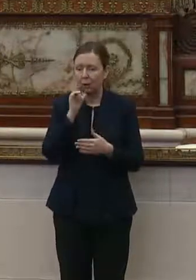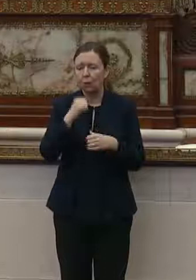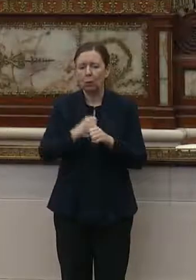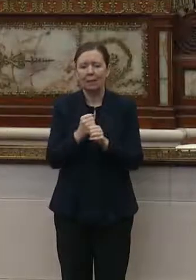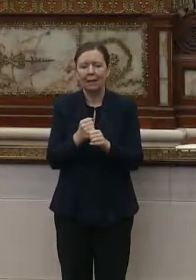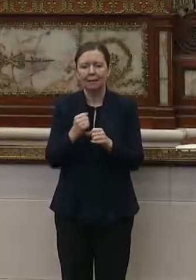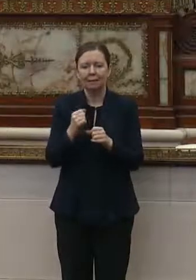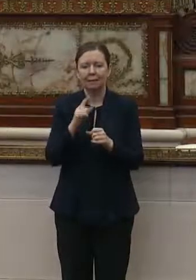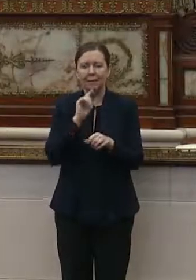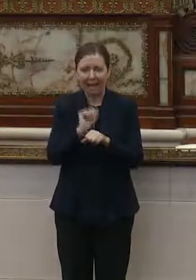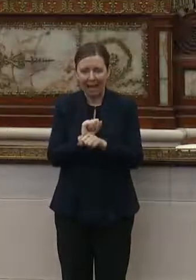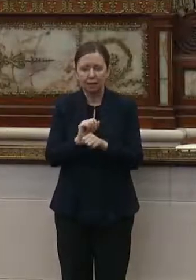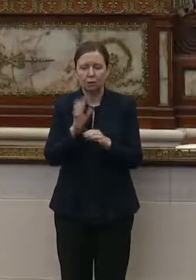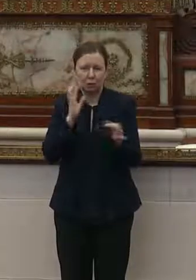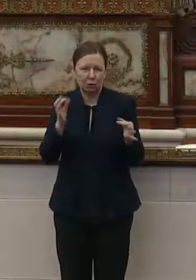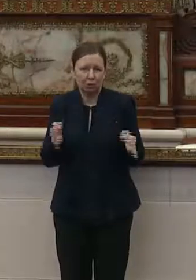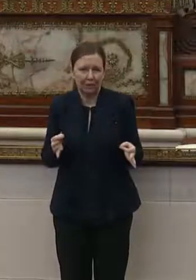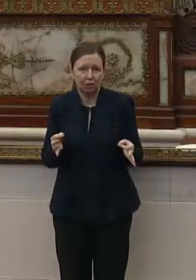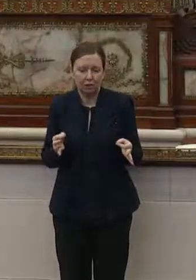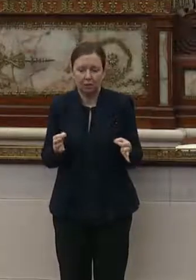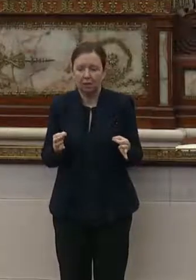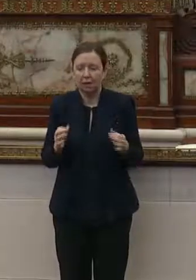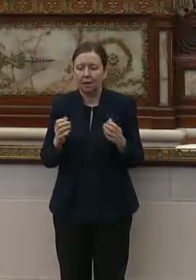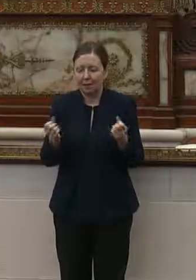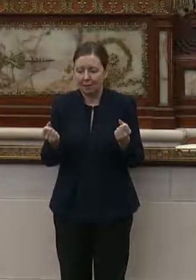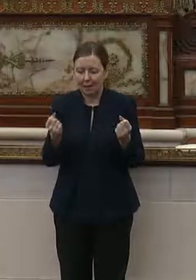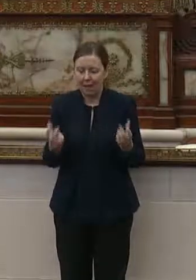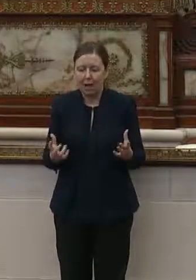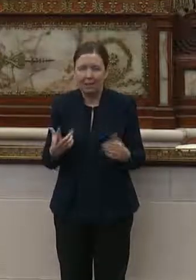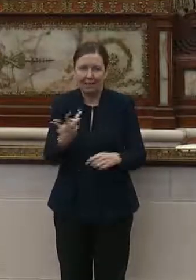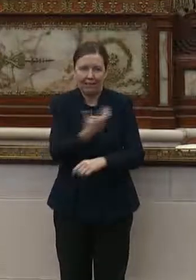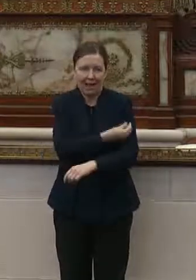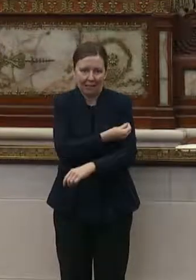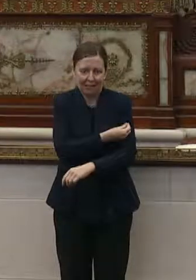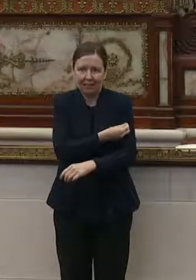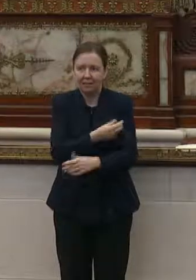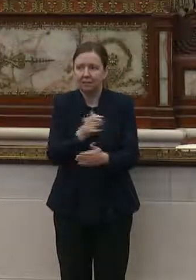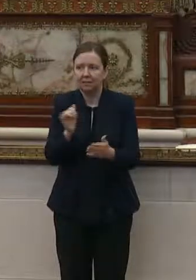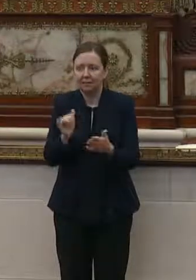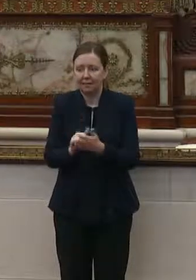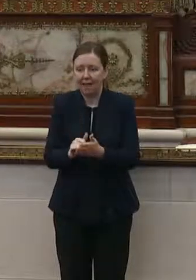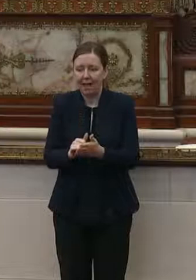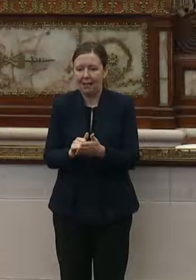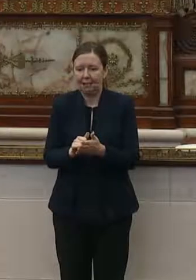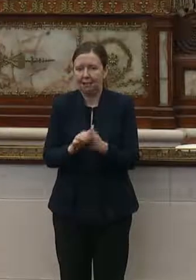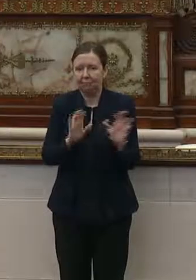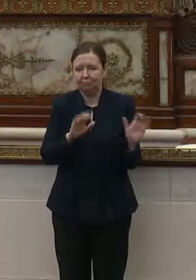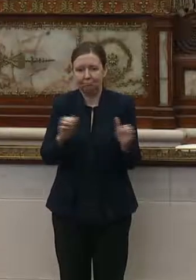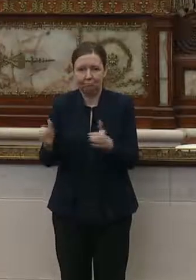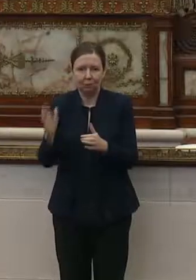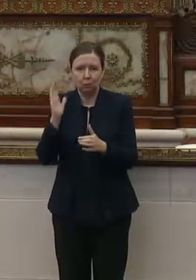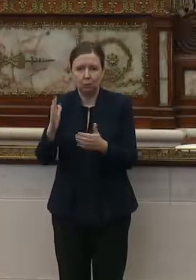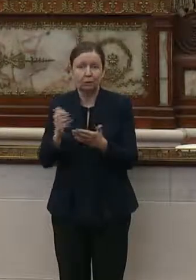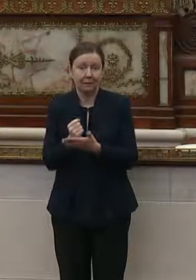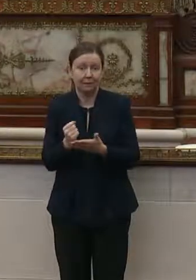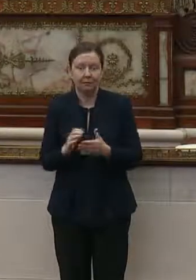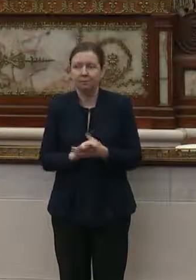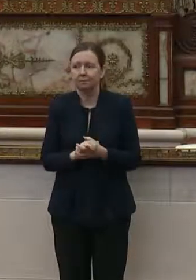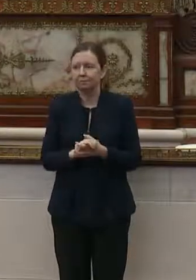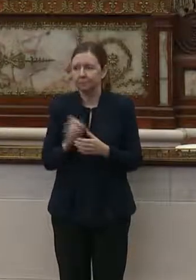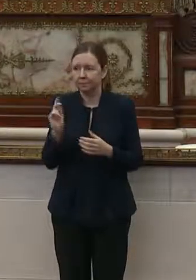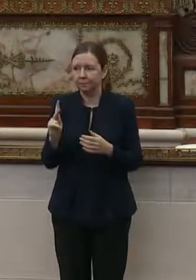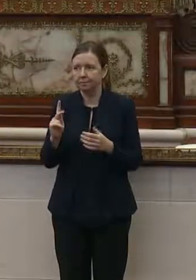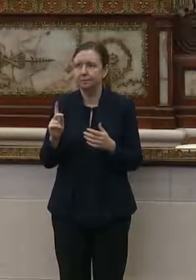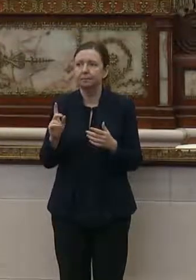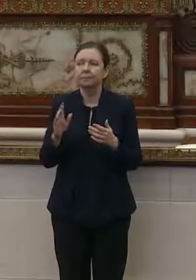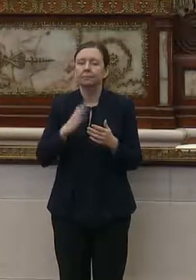the actual determination of how many vaccines that particular entity will receive? Okay, and